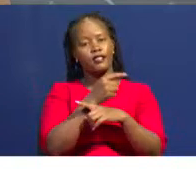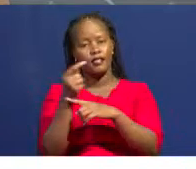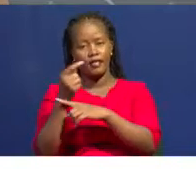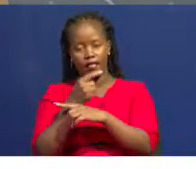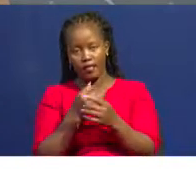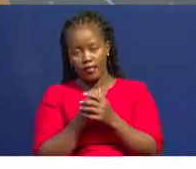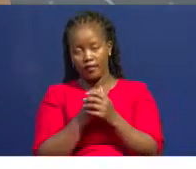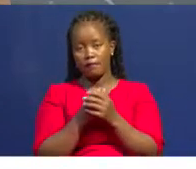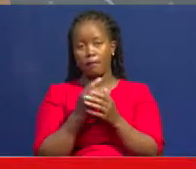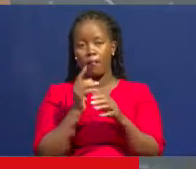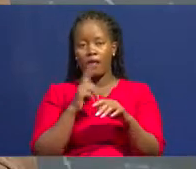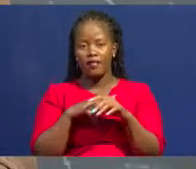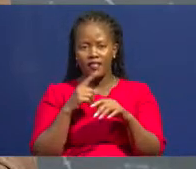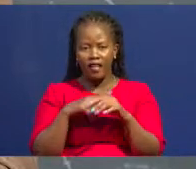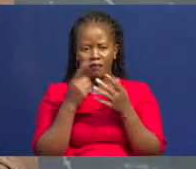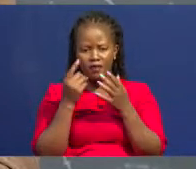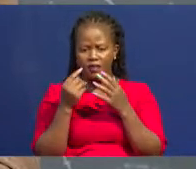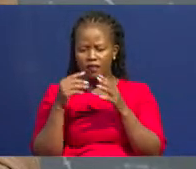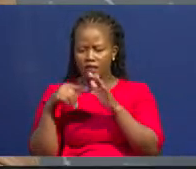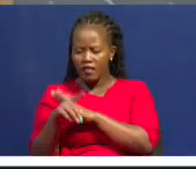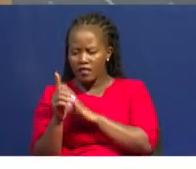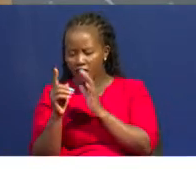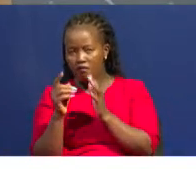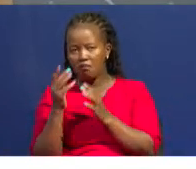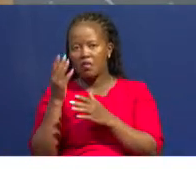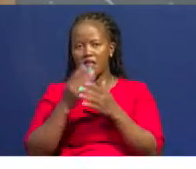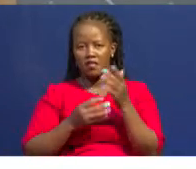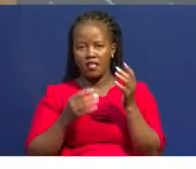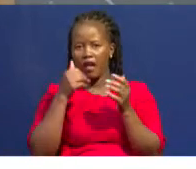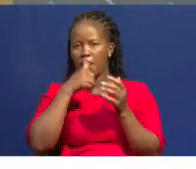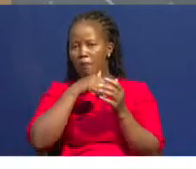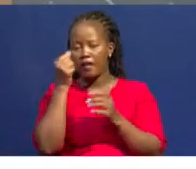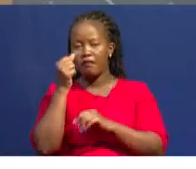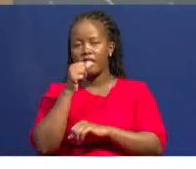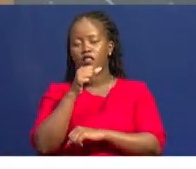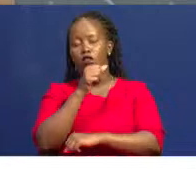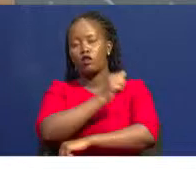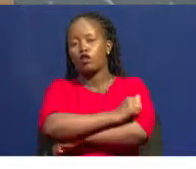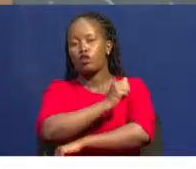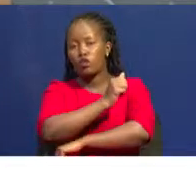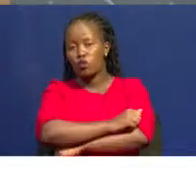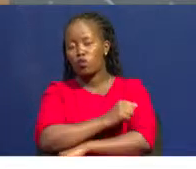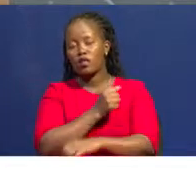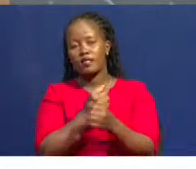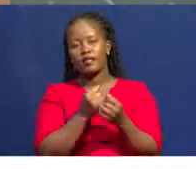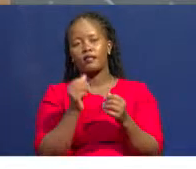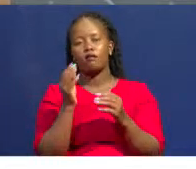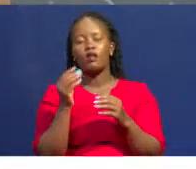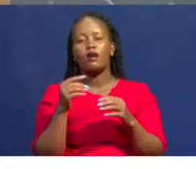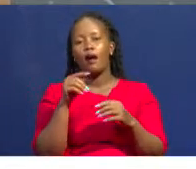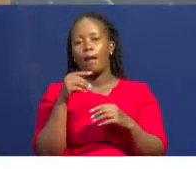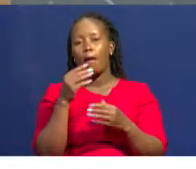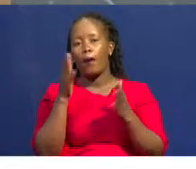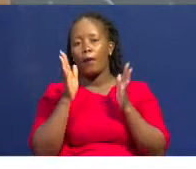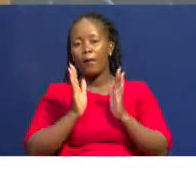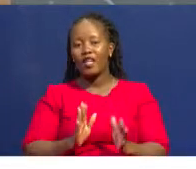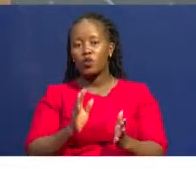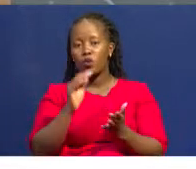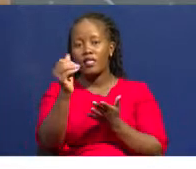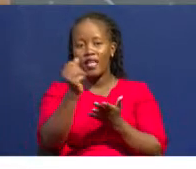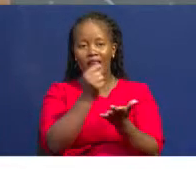schools. You find somebody employed by that school, was trained there, have never ever got